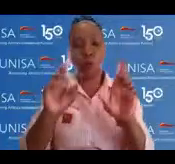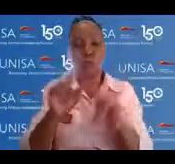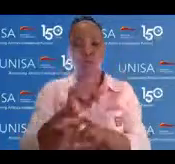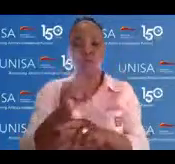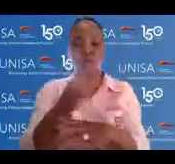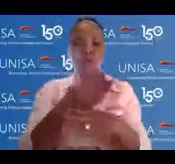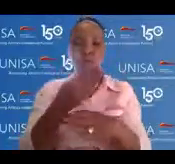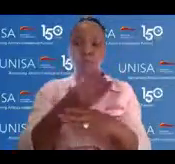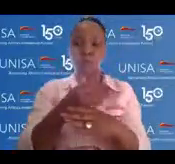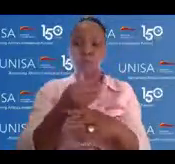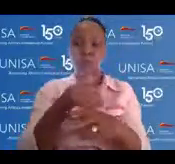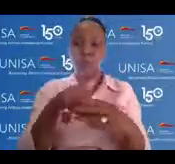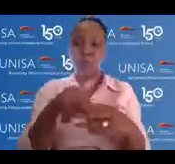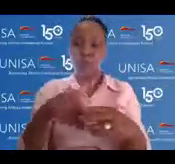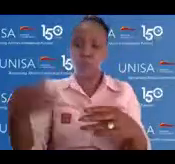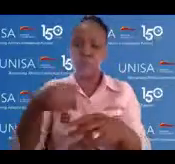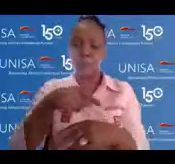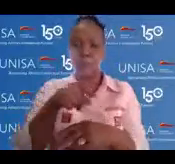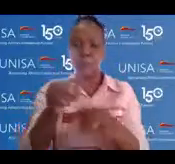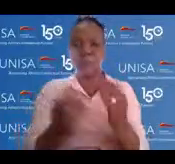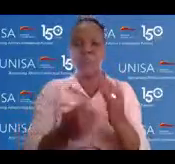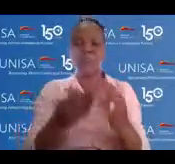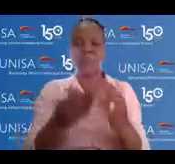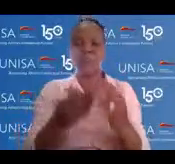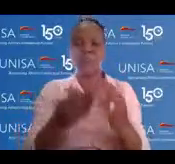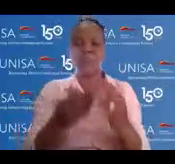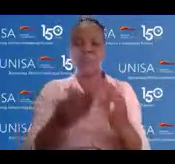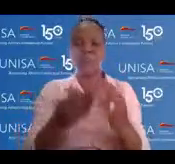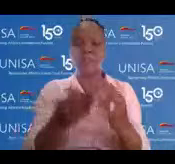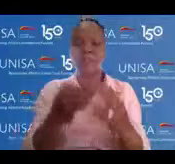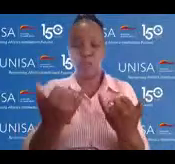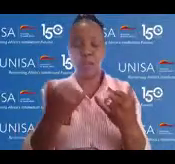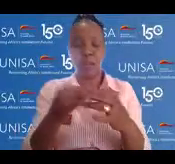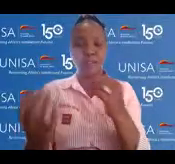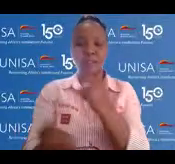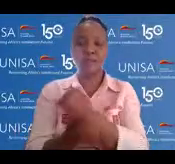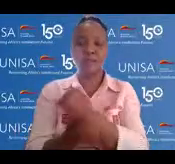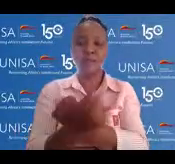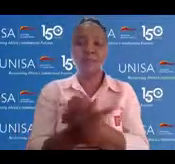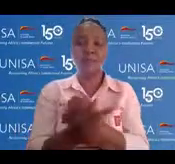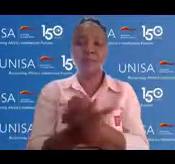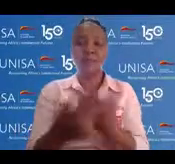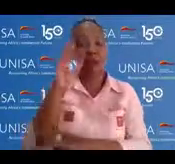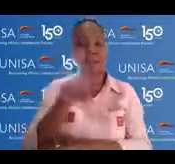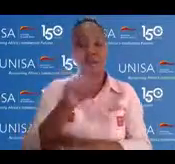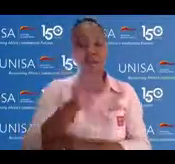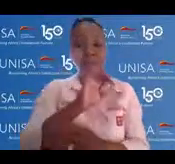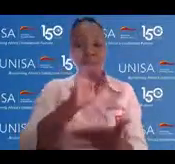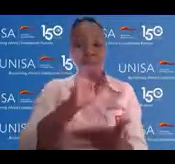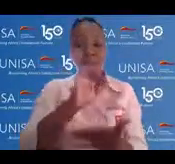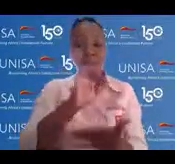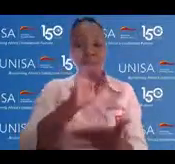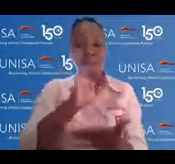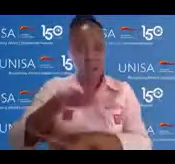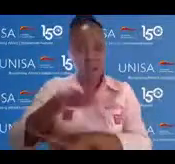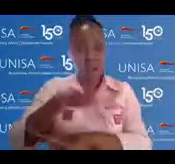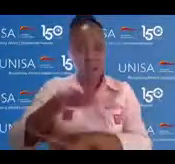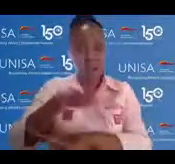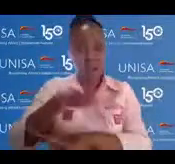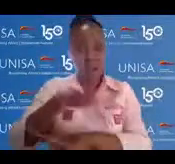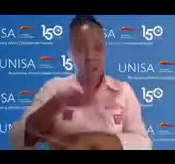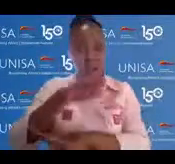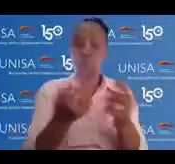as we proceed through today's session. Remember, that is your central portal. So everything that we are doing today, that's